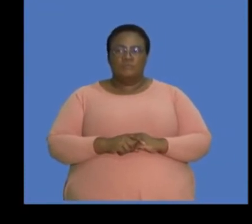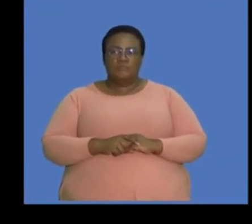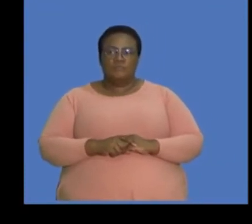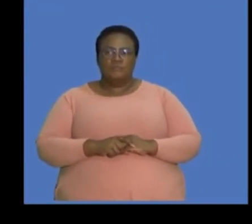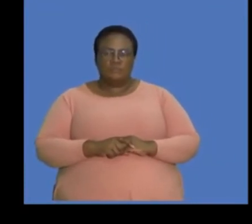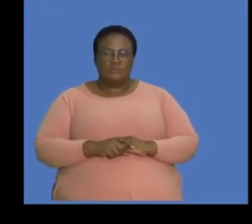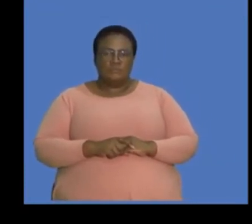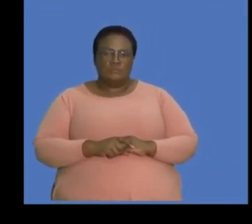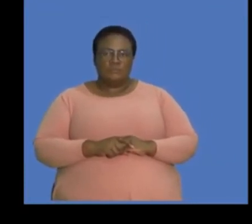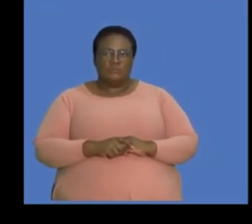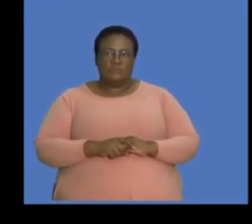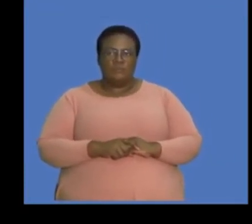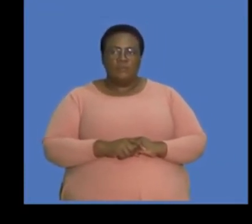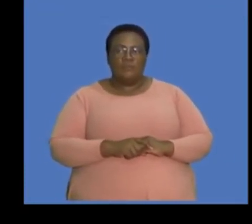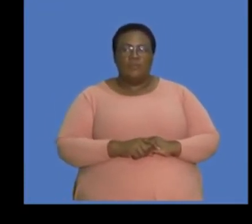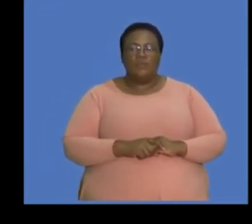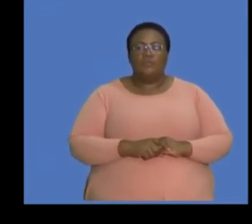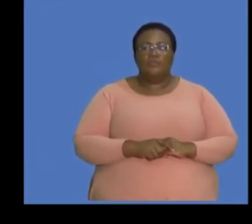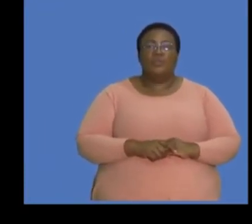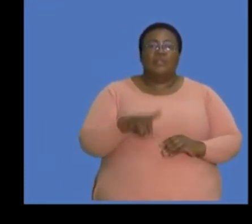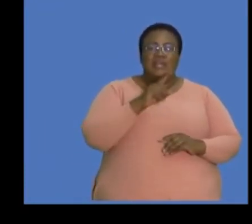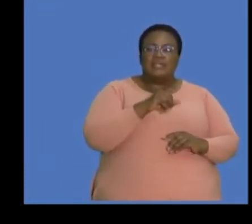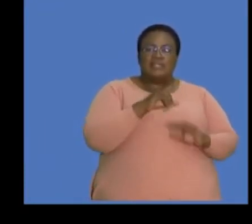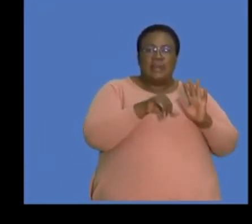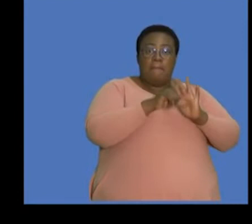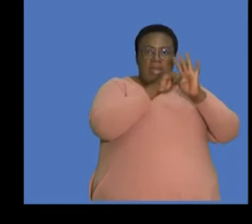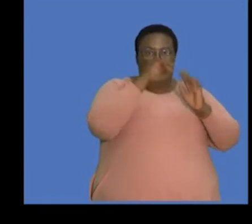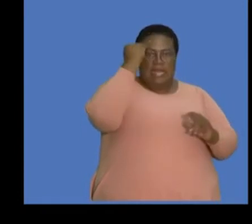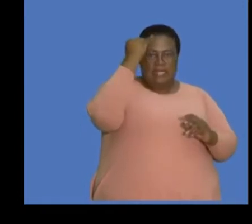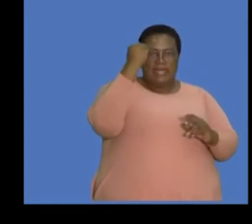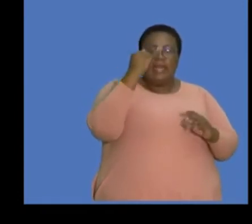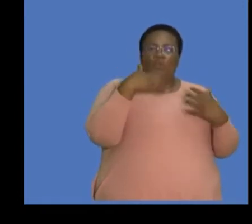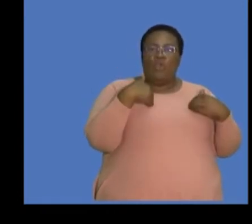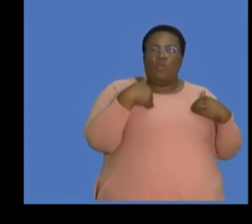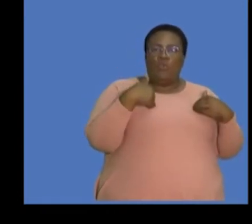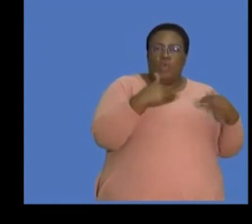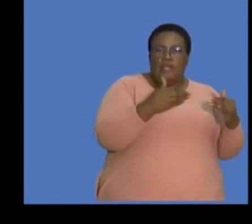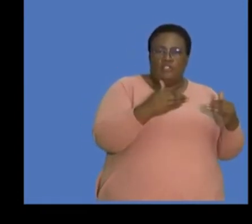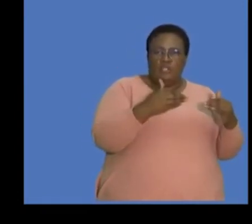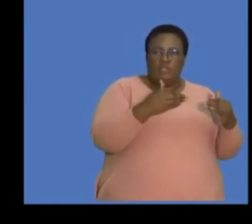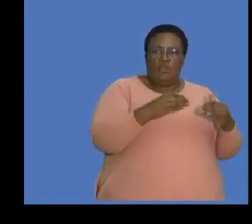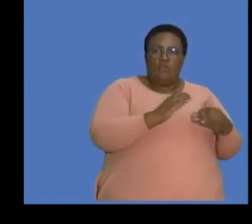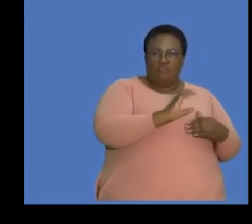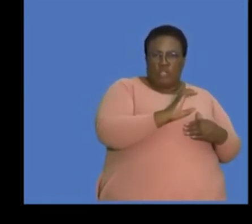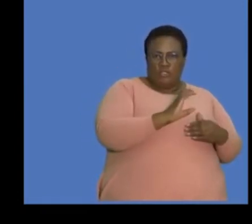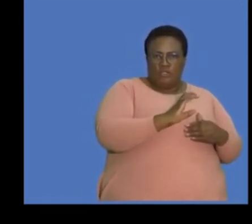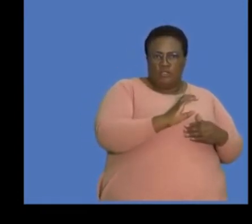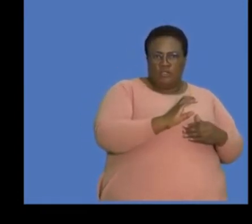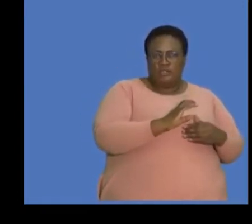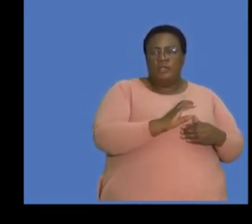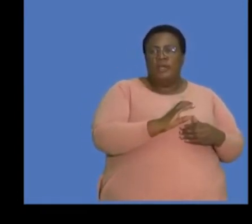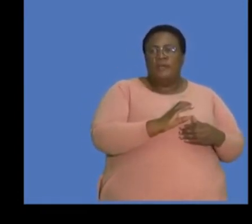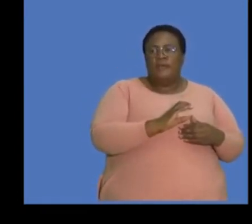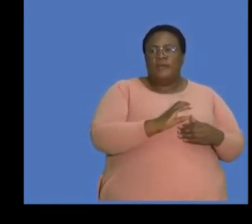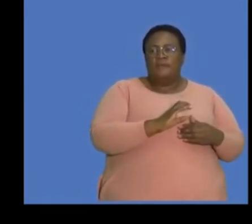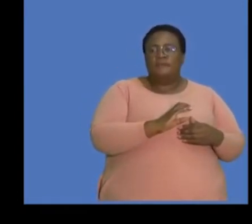then so this is the origin of charge. That's the main idea that we want to entertain.